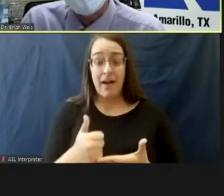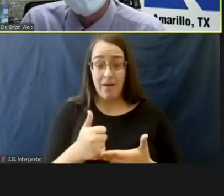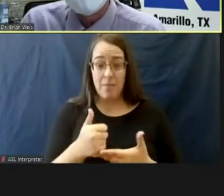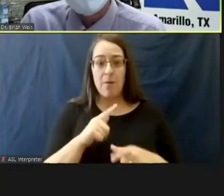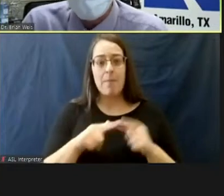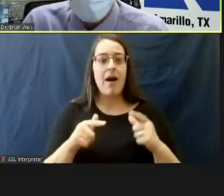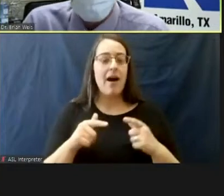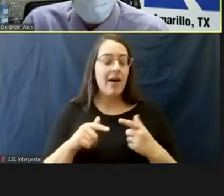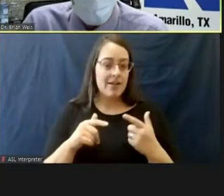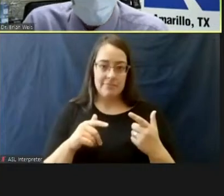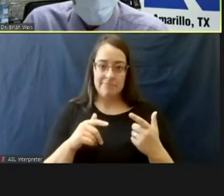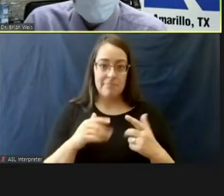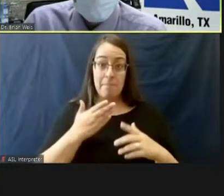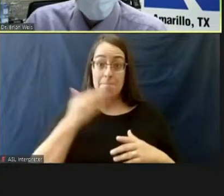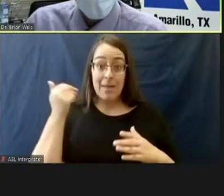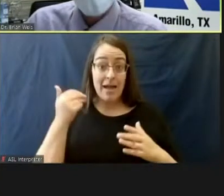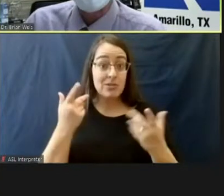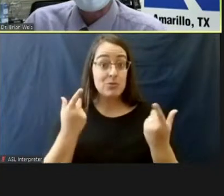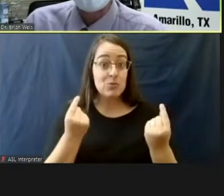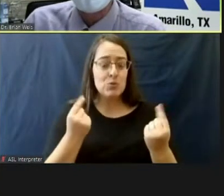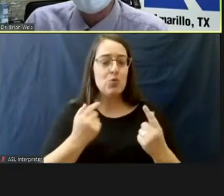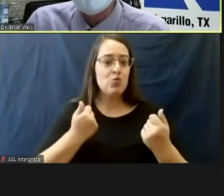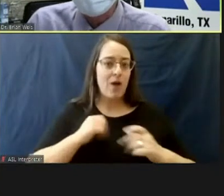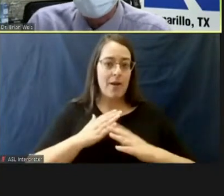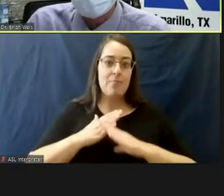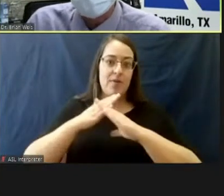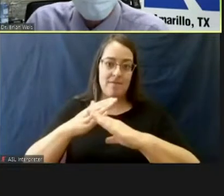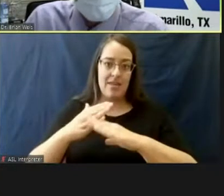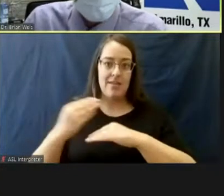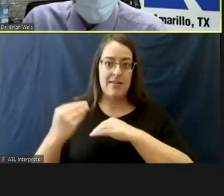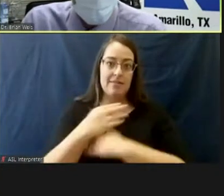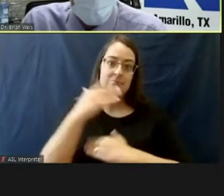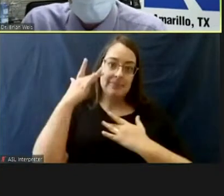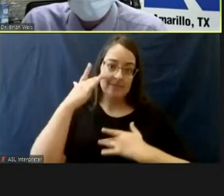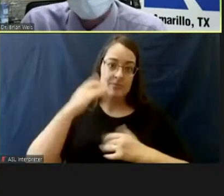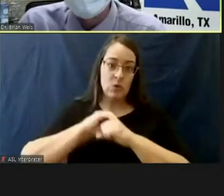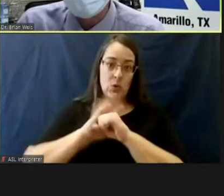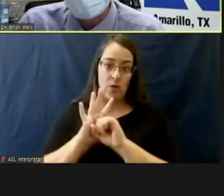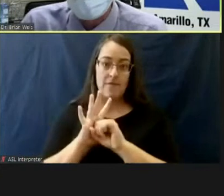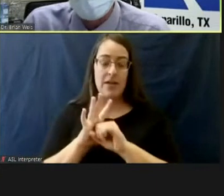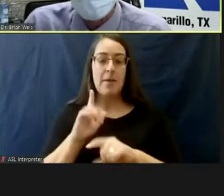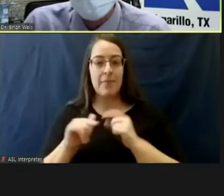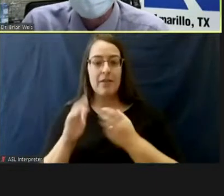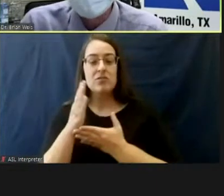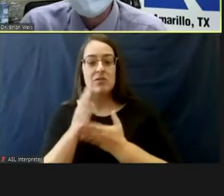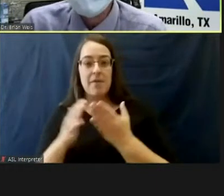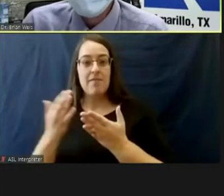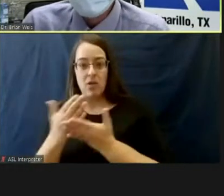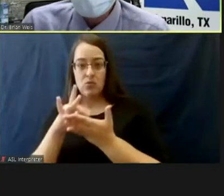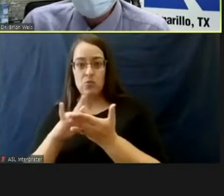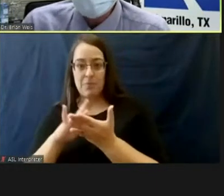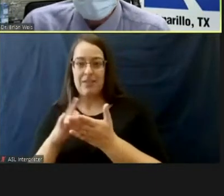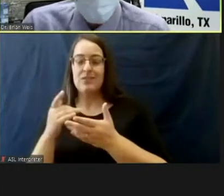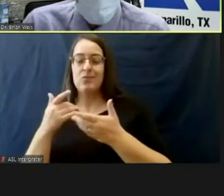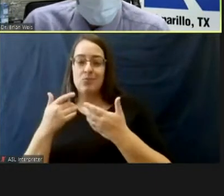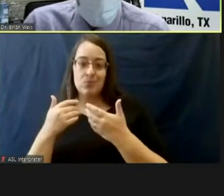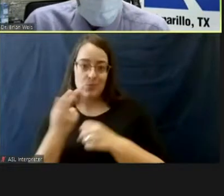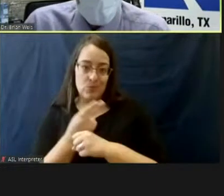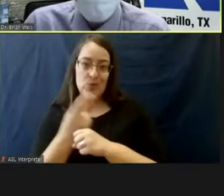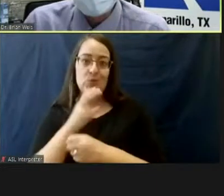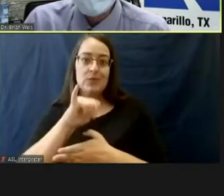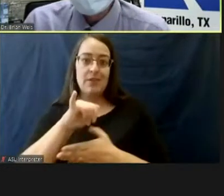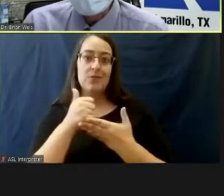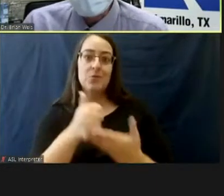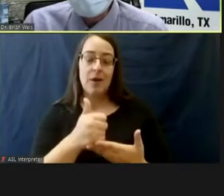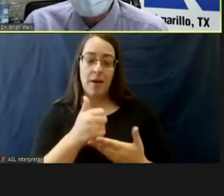the virus is the best way to go. But we are using some of this new medication to treat patients. This is why I end up by